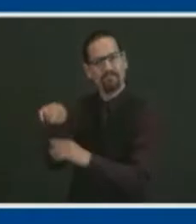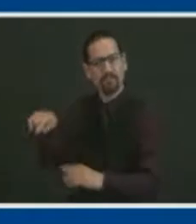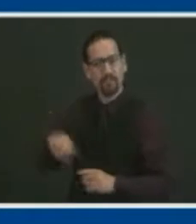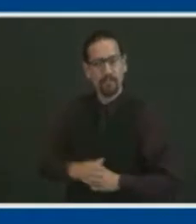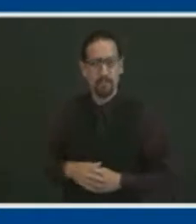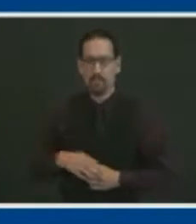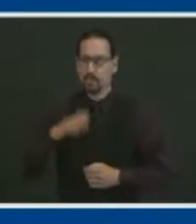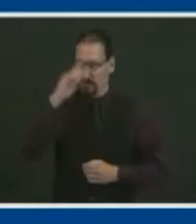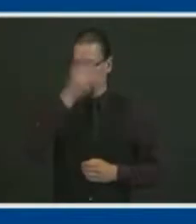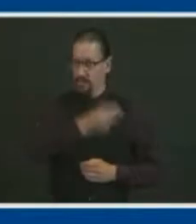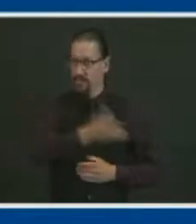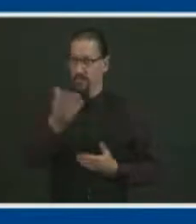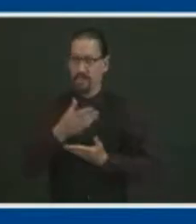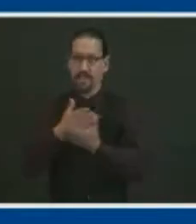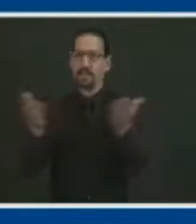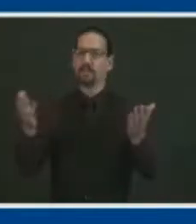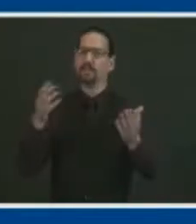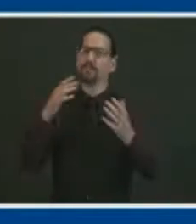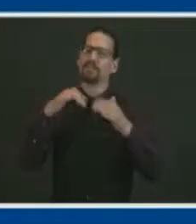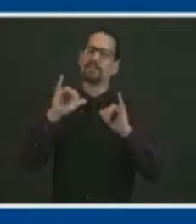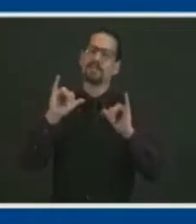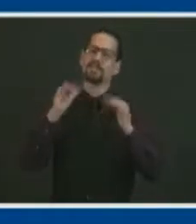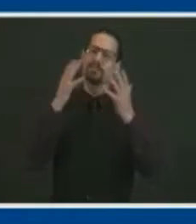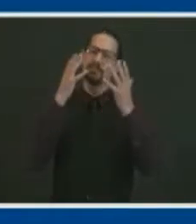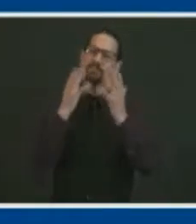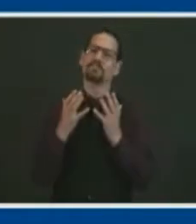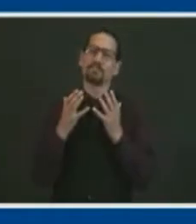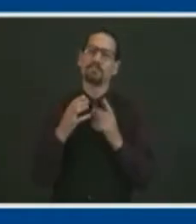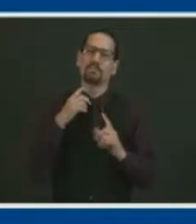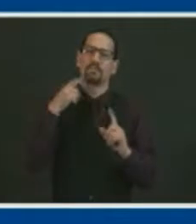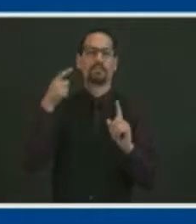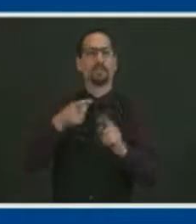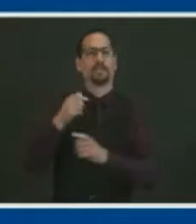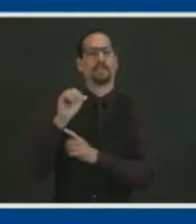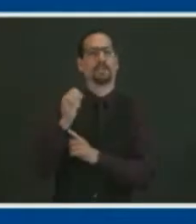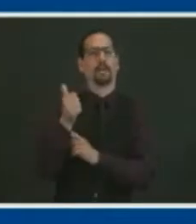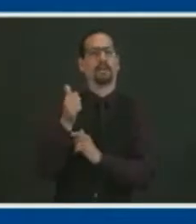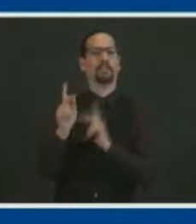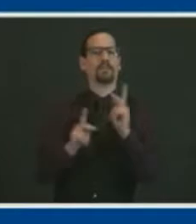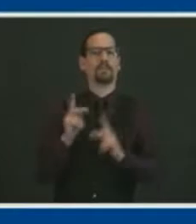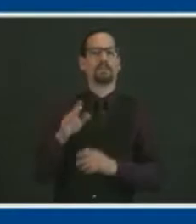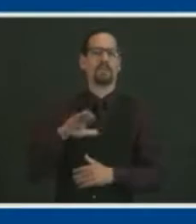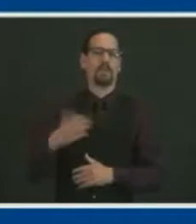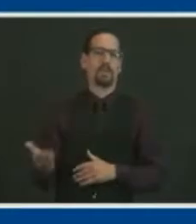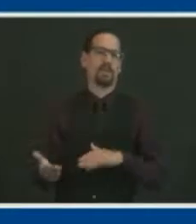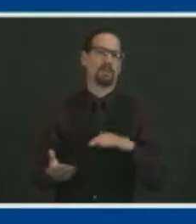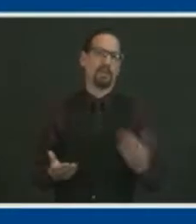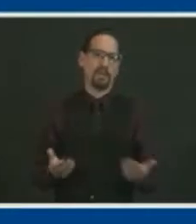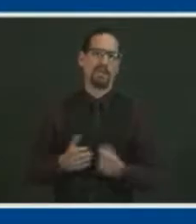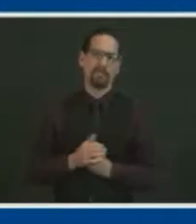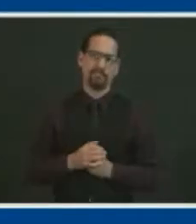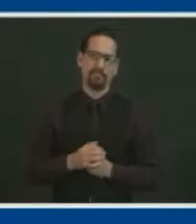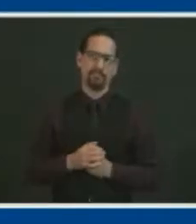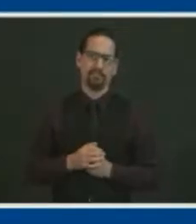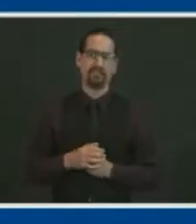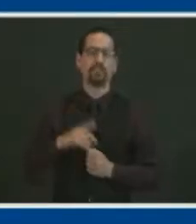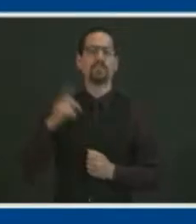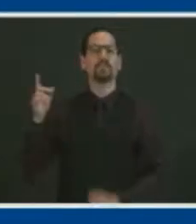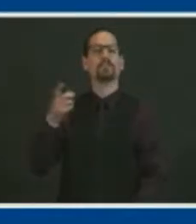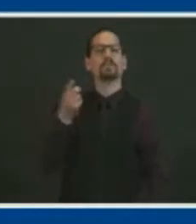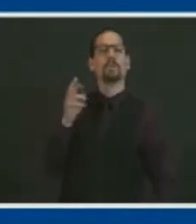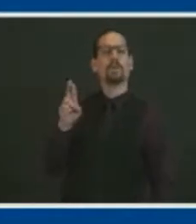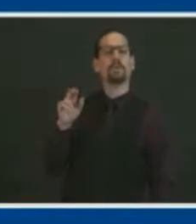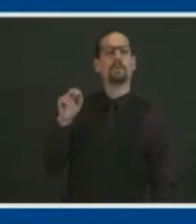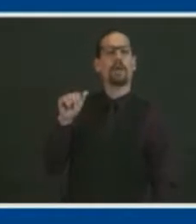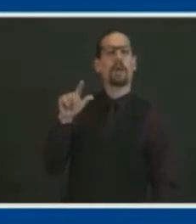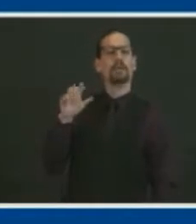to report, unfortunately, an additional 10 fatalities. And Dr. Nicole Alexander-Scott will talk about what we saw